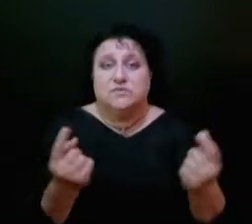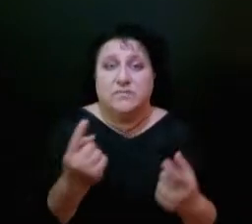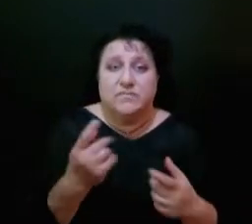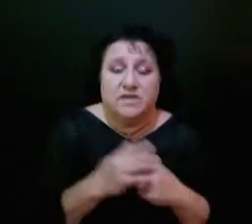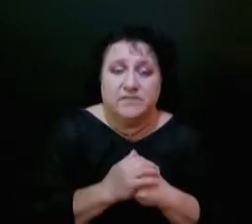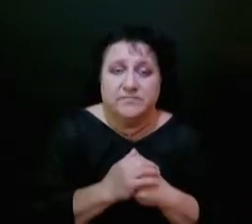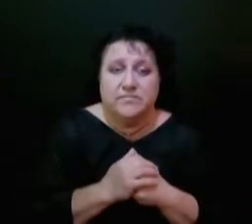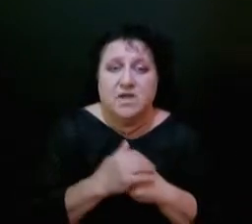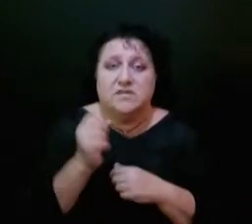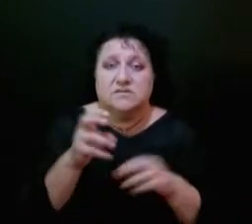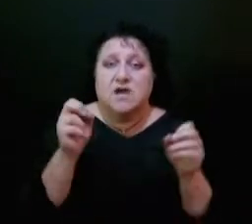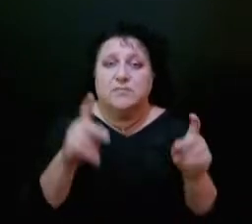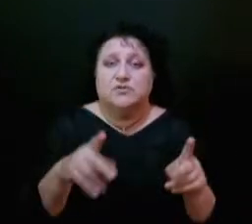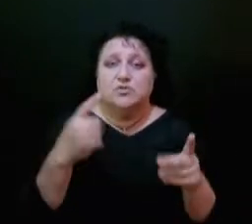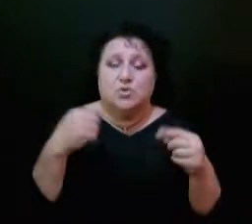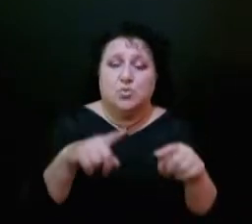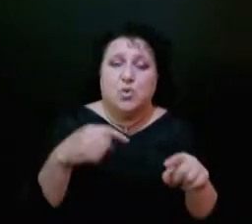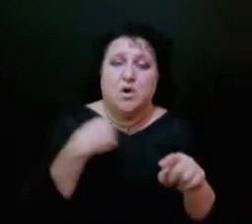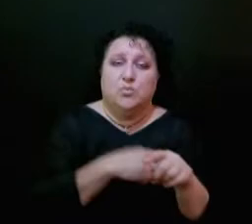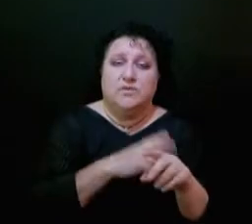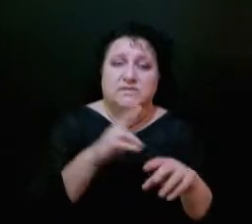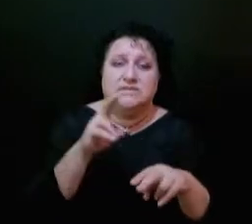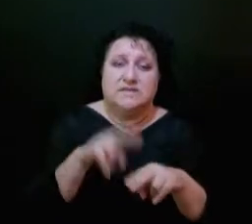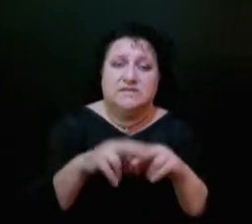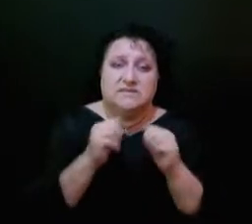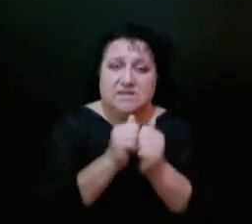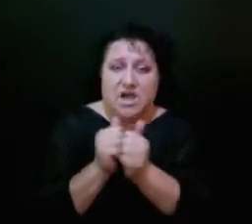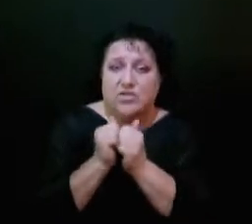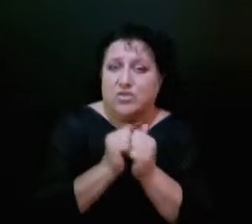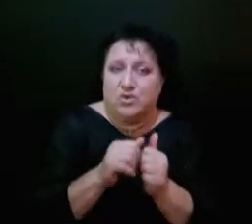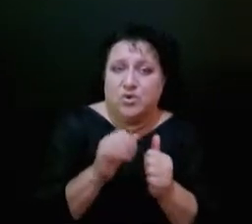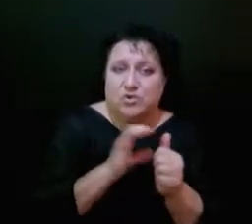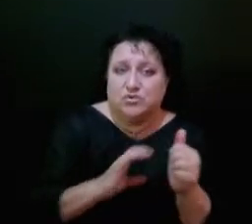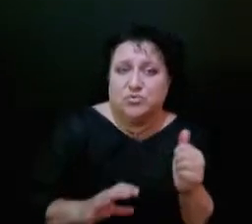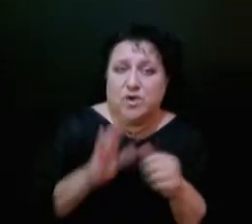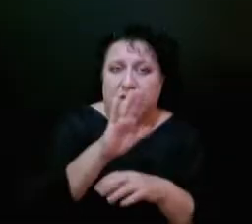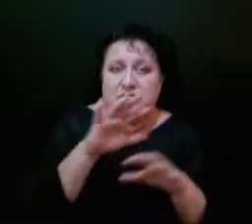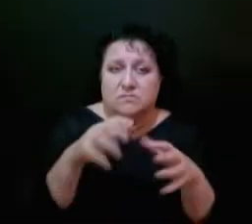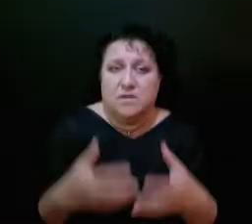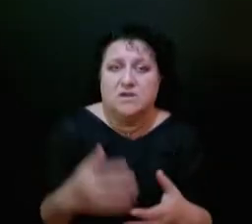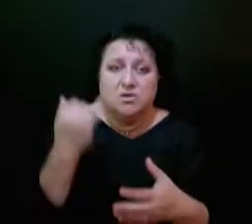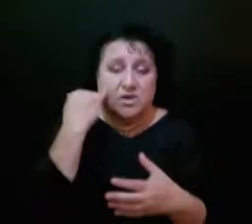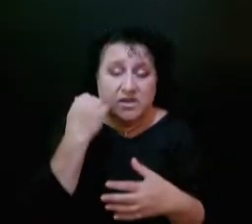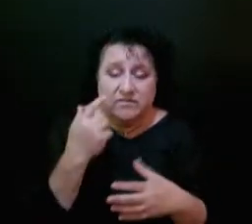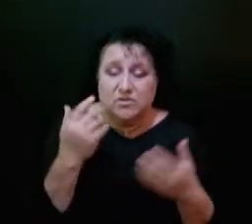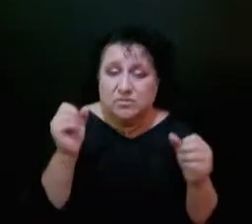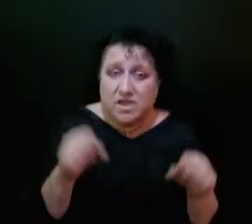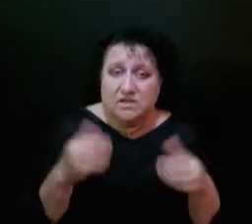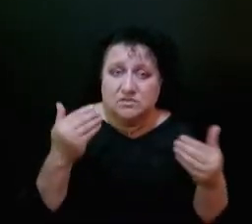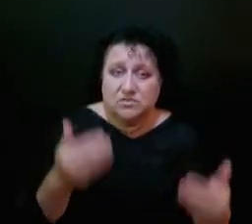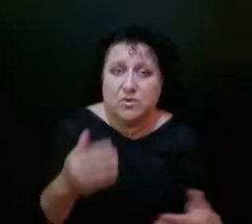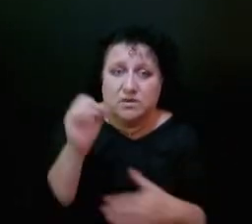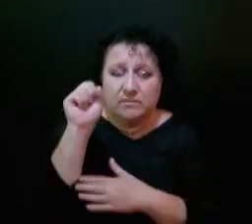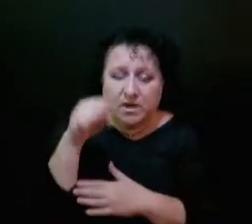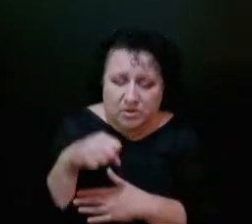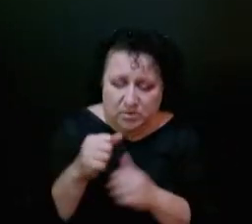we sit together as a body of Christ to join. So if you would bow your head with me and let's pray.